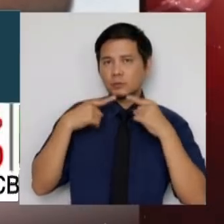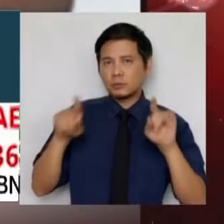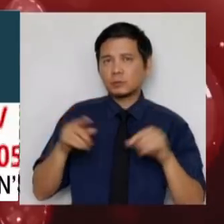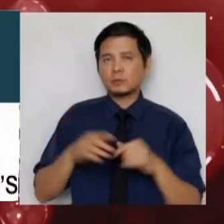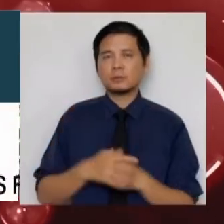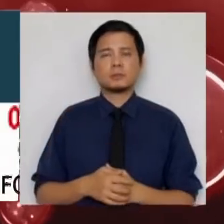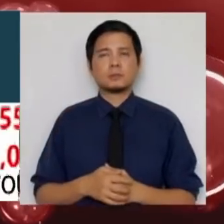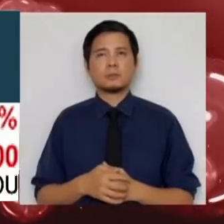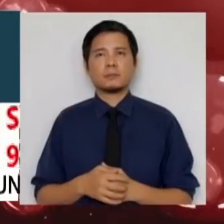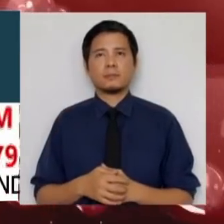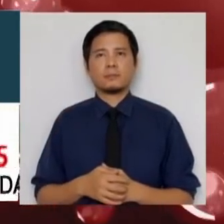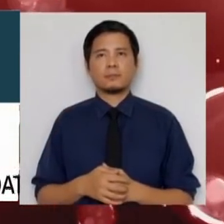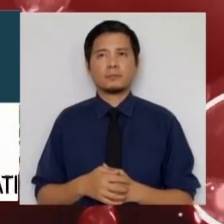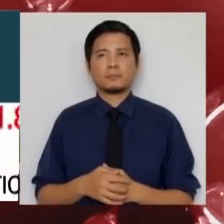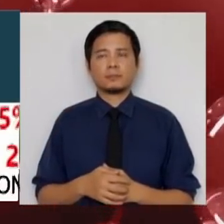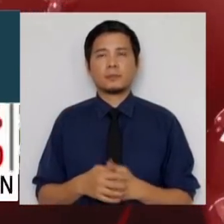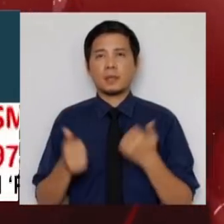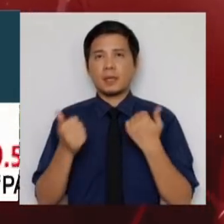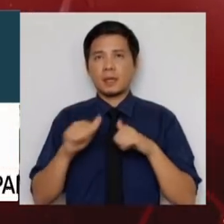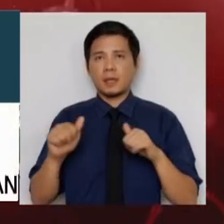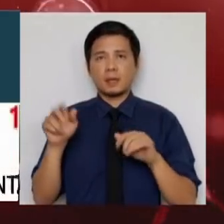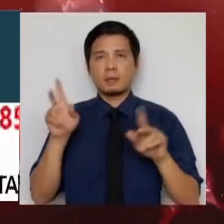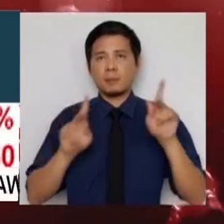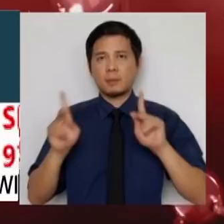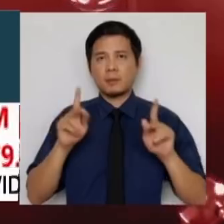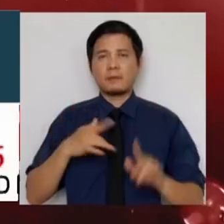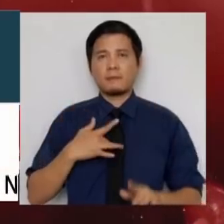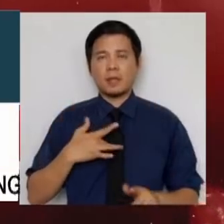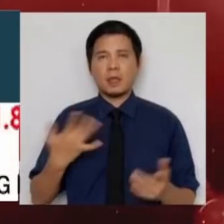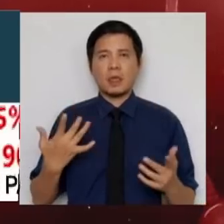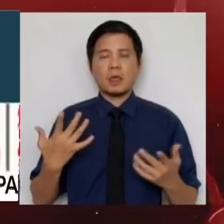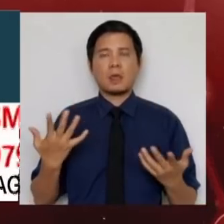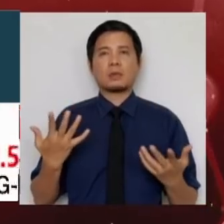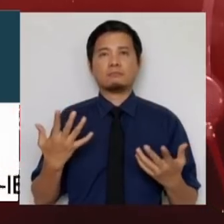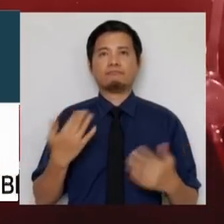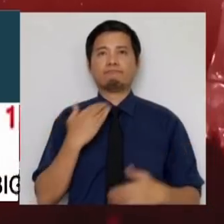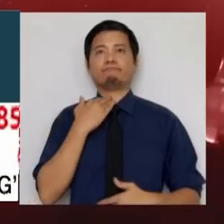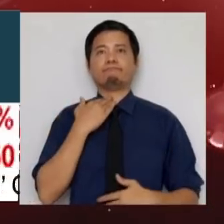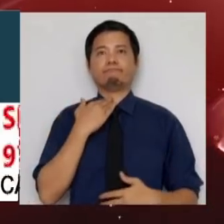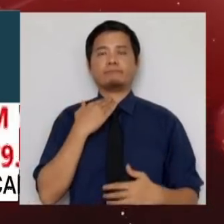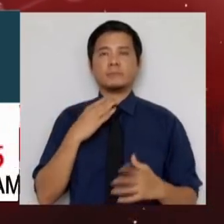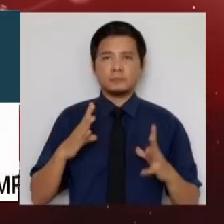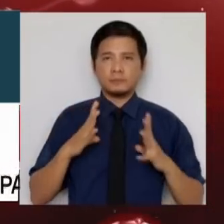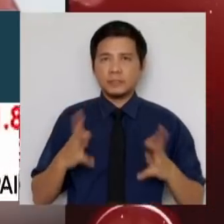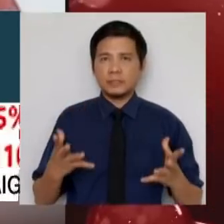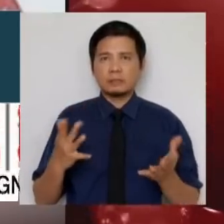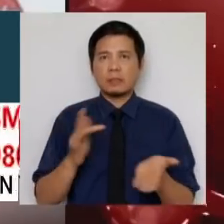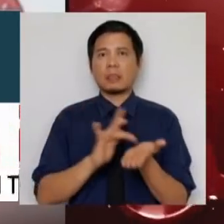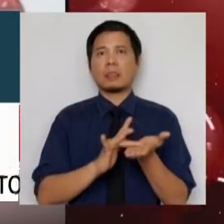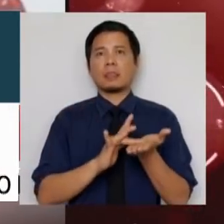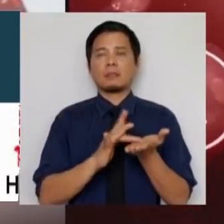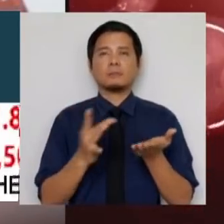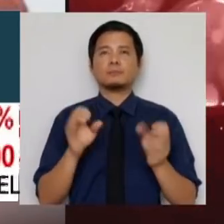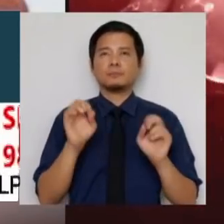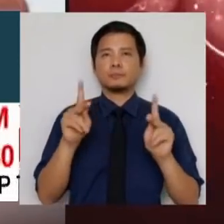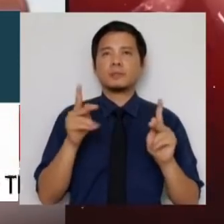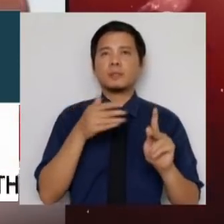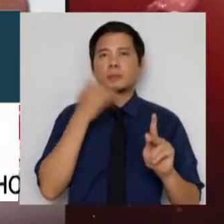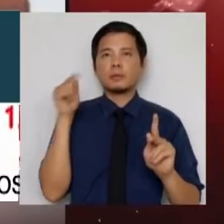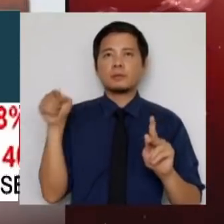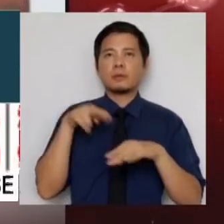enforcement agencies if they feel that the law is being violated here and that the health and welfare of the people are being put to